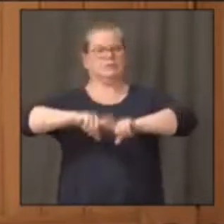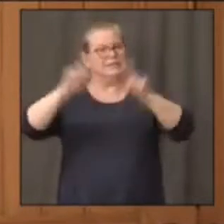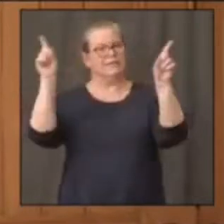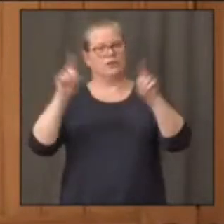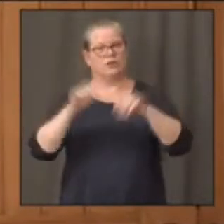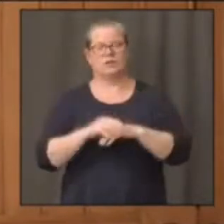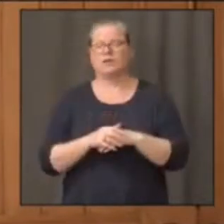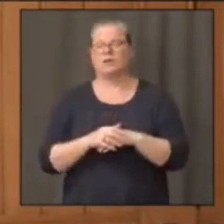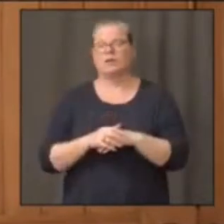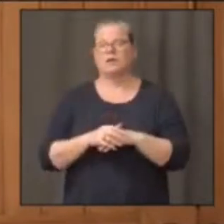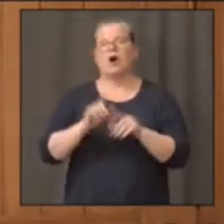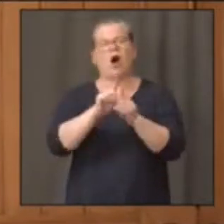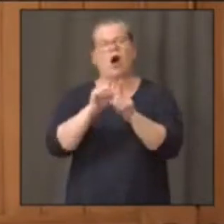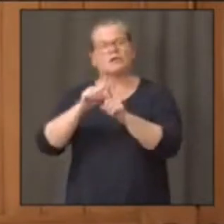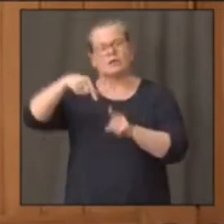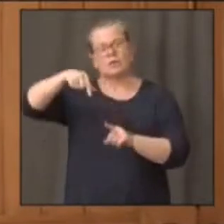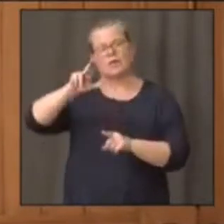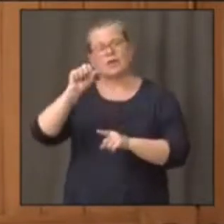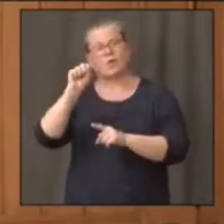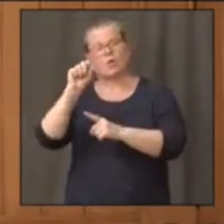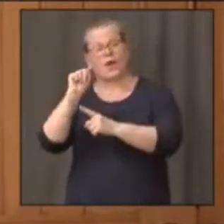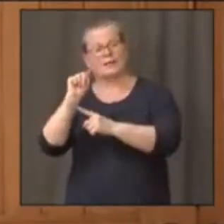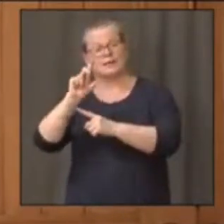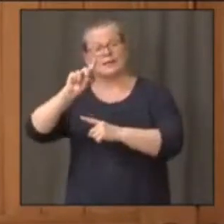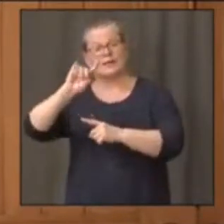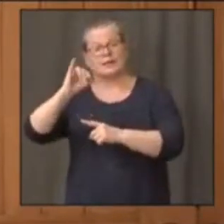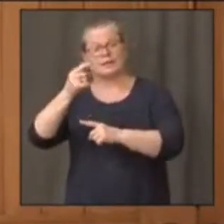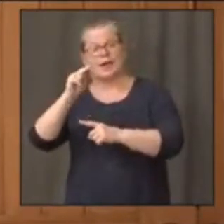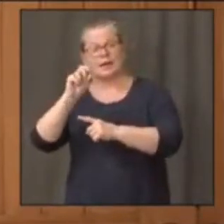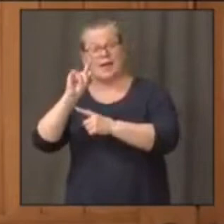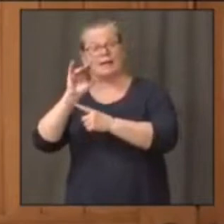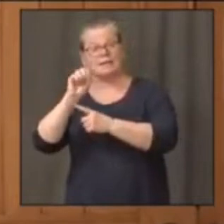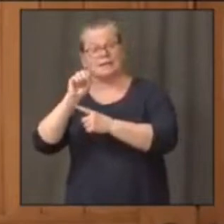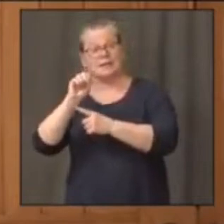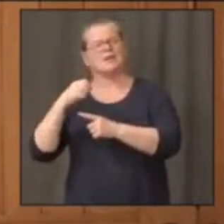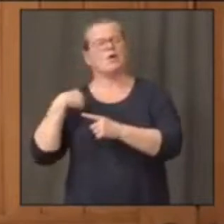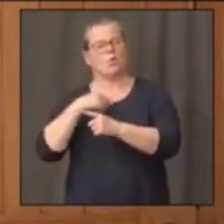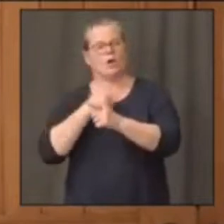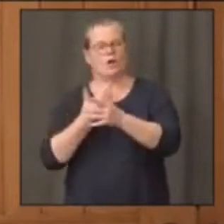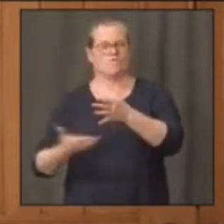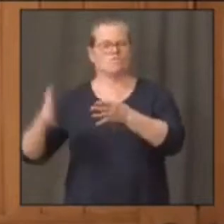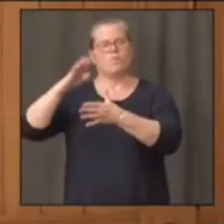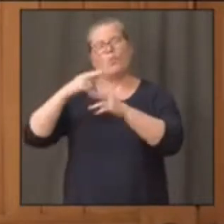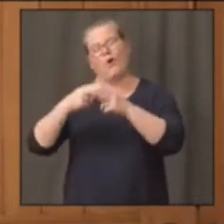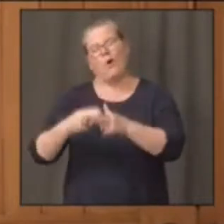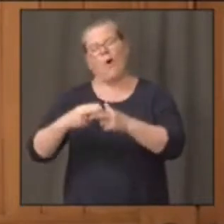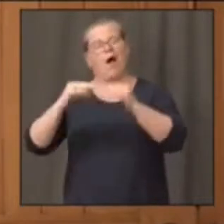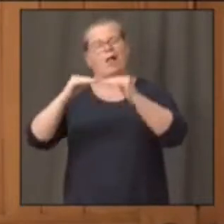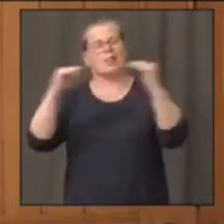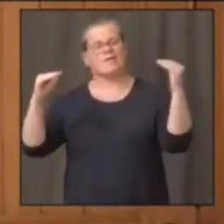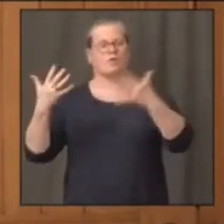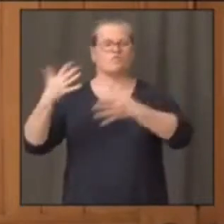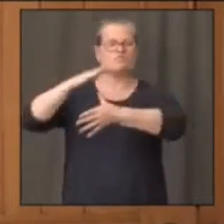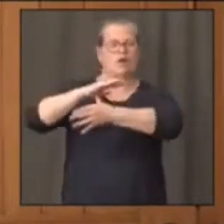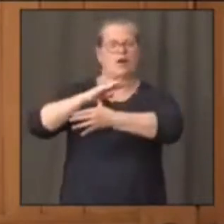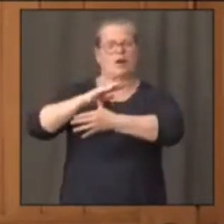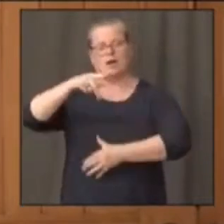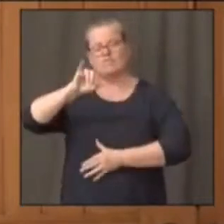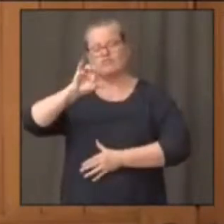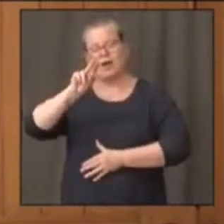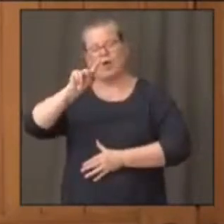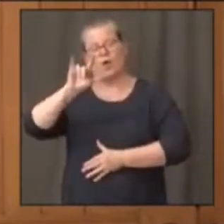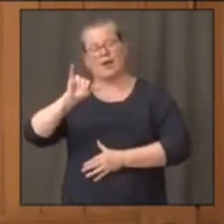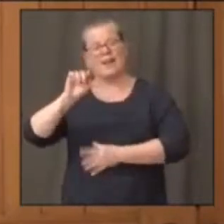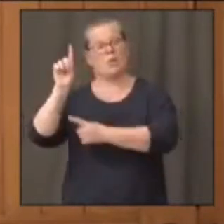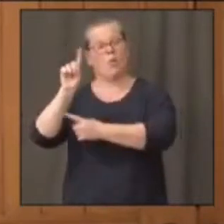what's known as Priority 1 testing access, and I know some of the other major healthcare partners in the state do as well. So we are aware